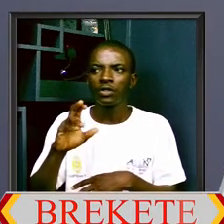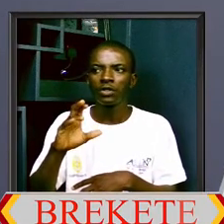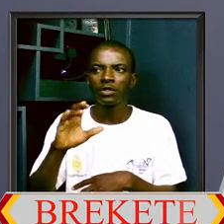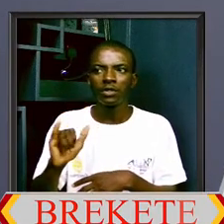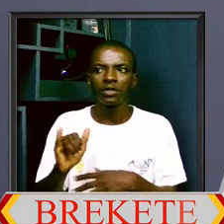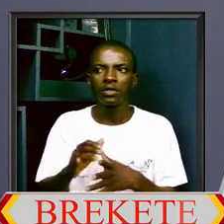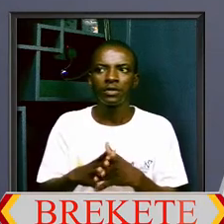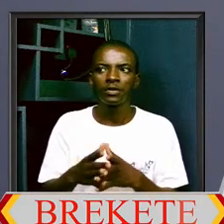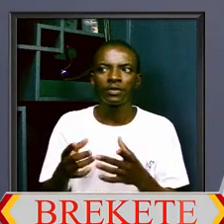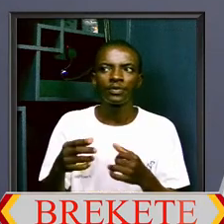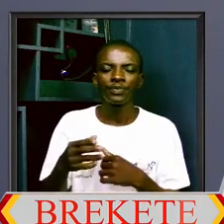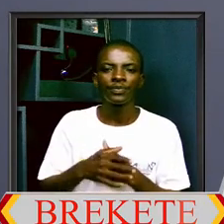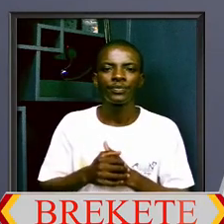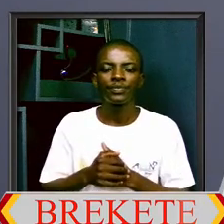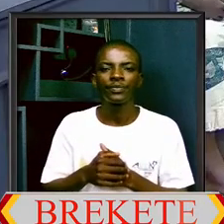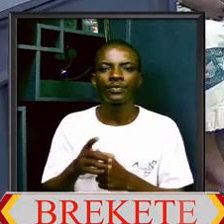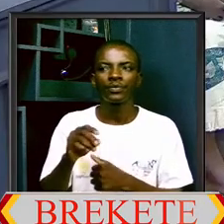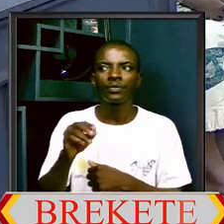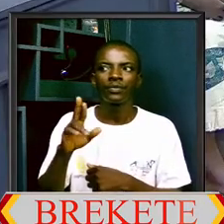come in for recognition